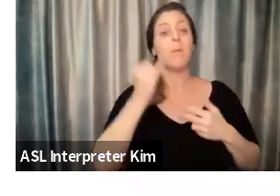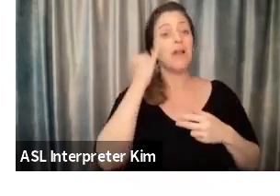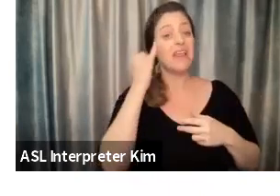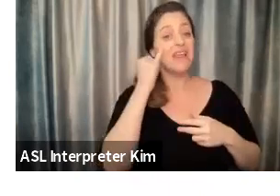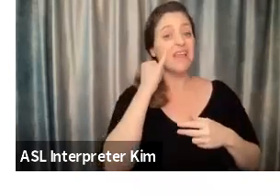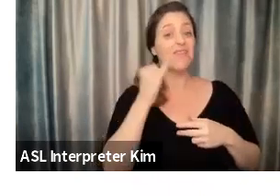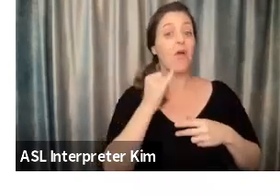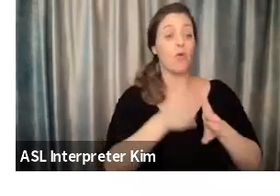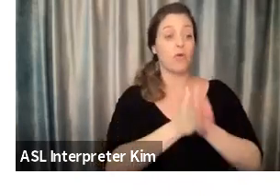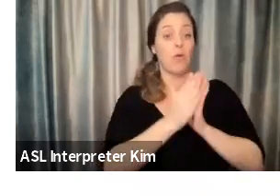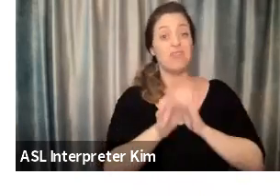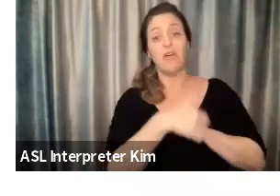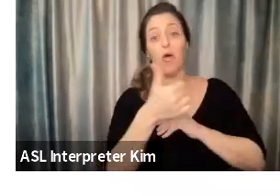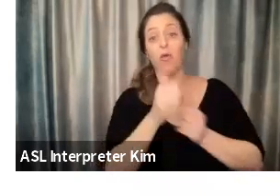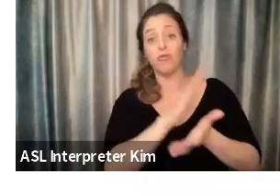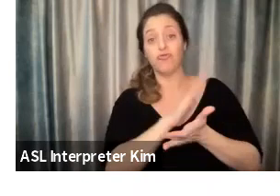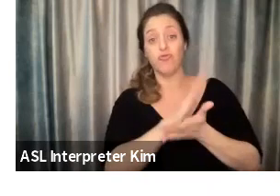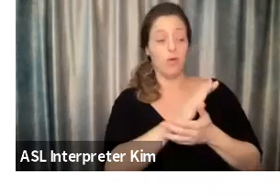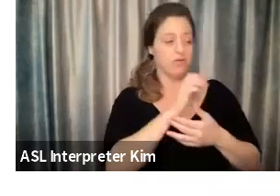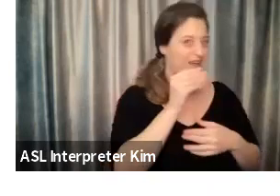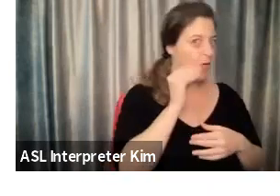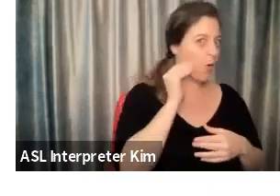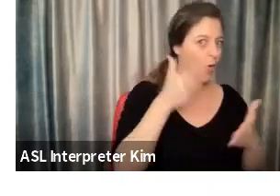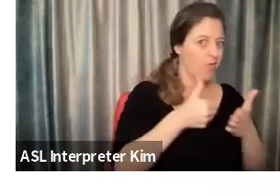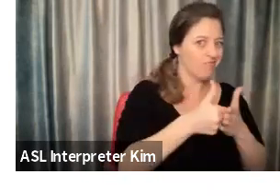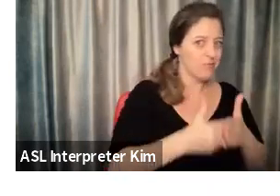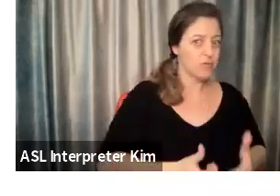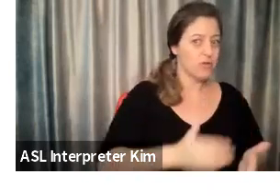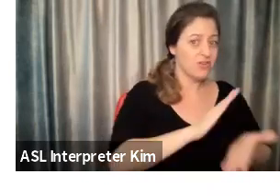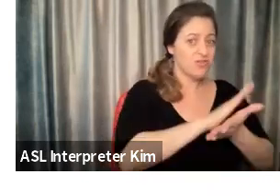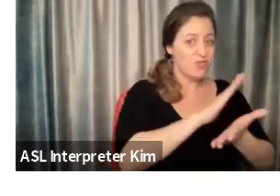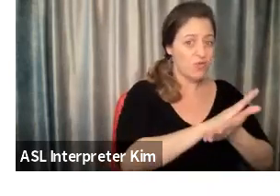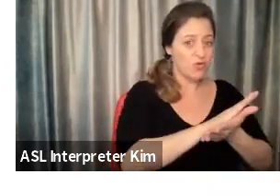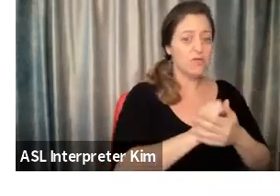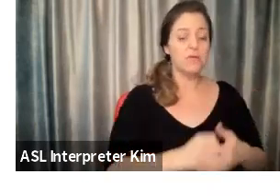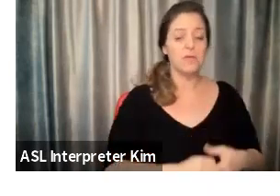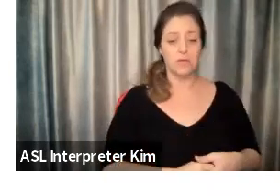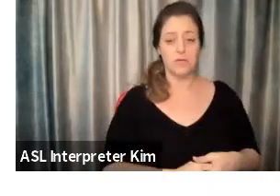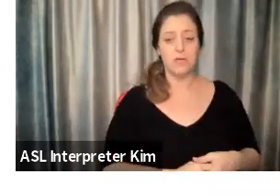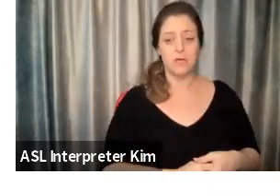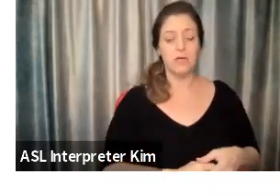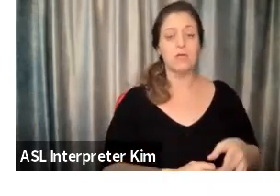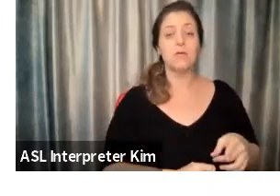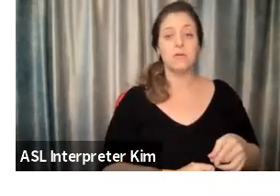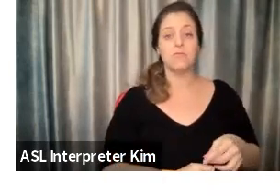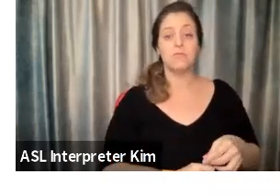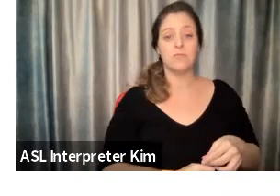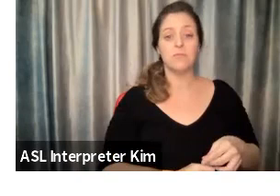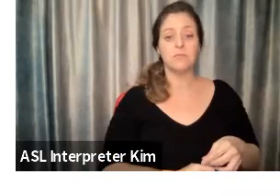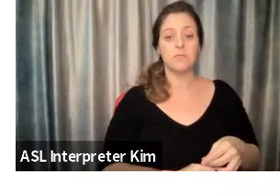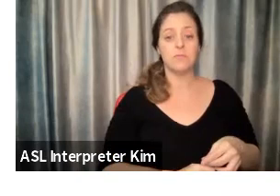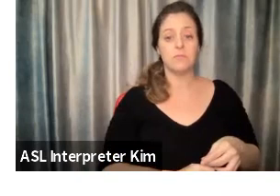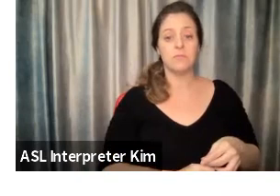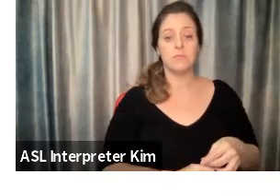different school other than your home school of residence, a parent and guardian is responsible or would provide